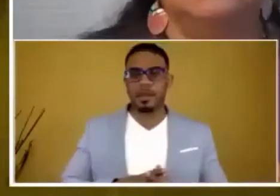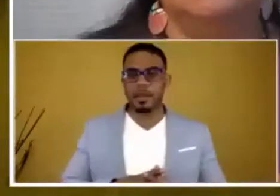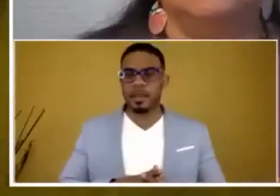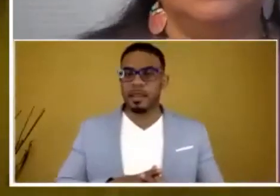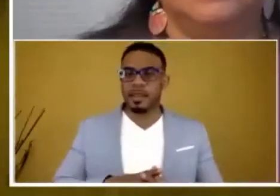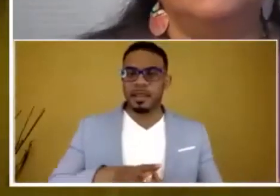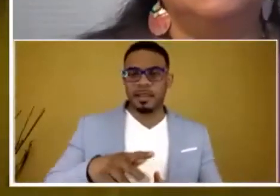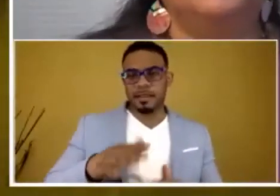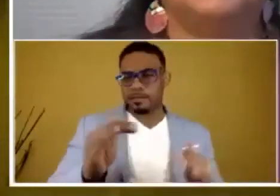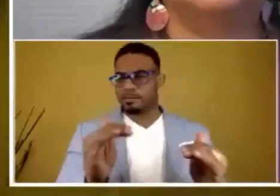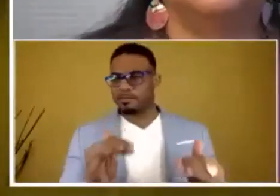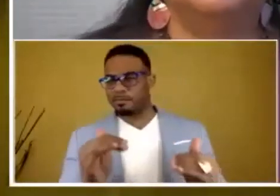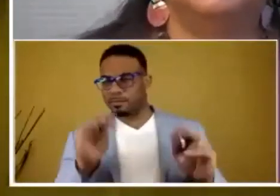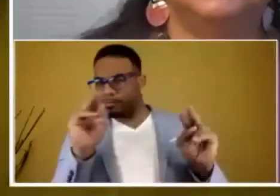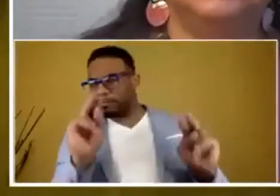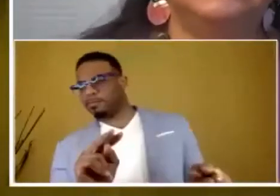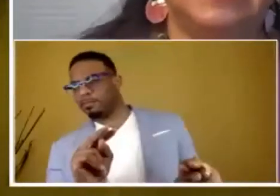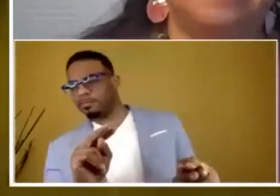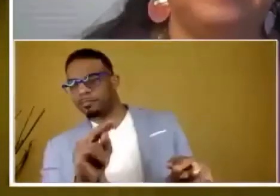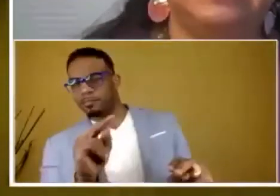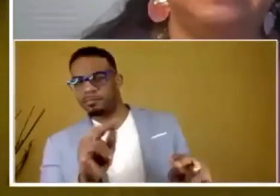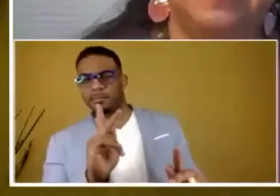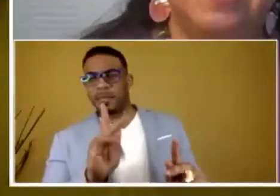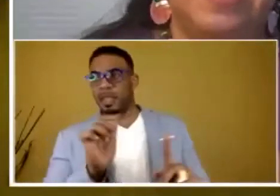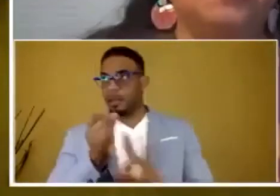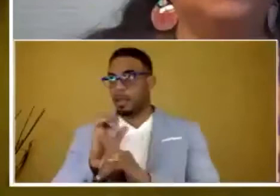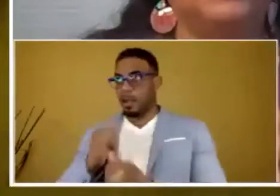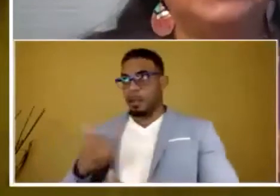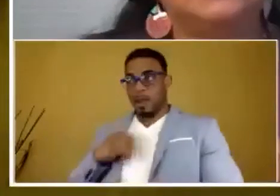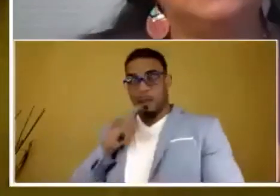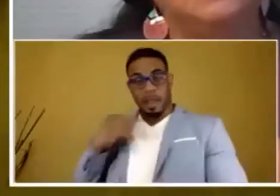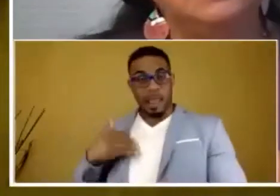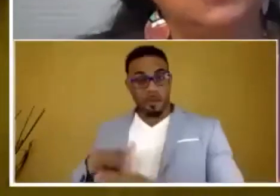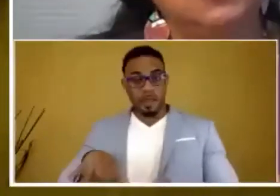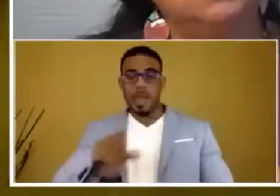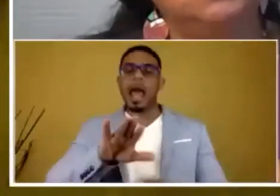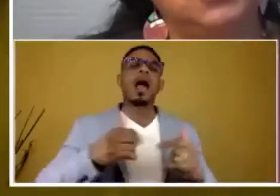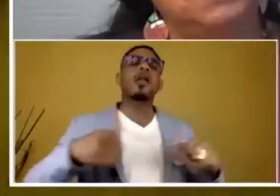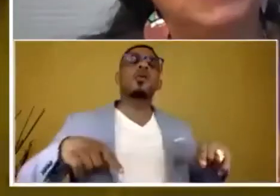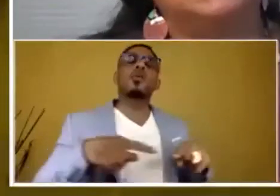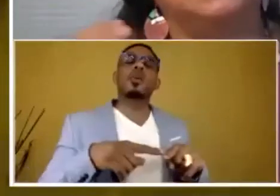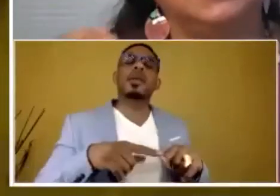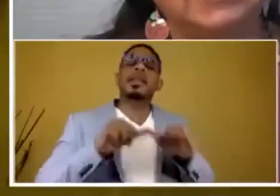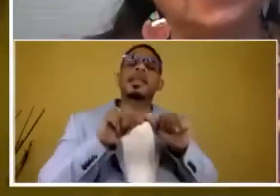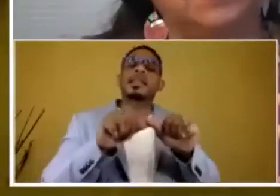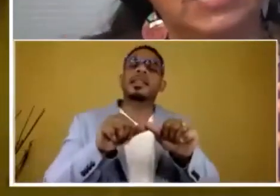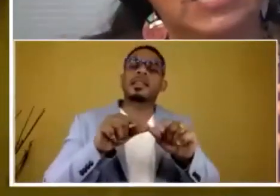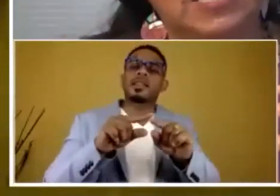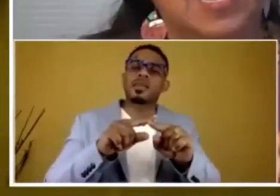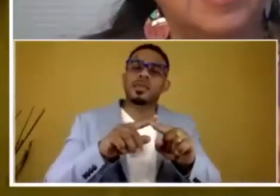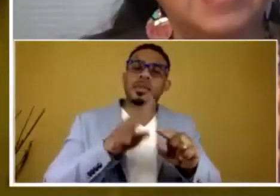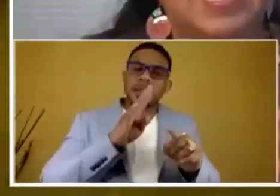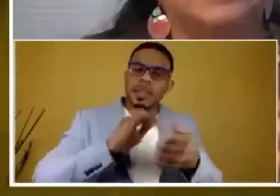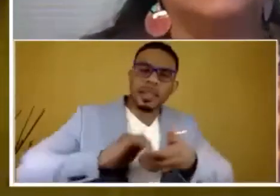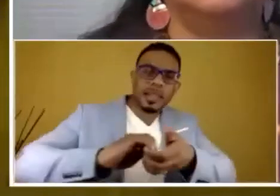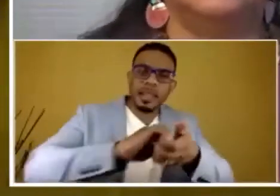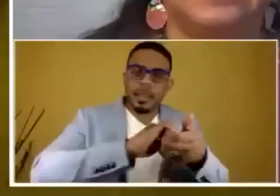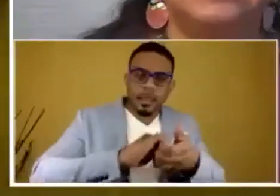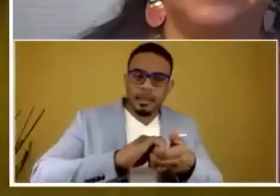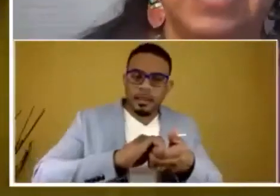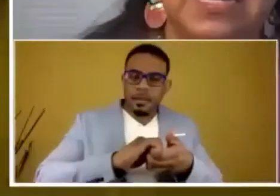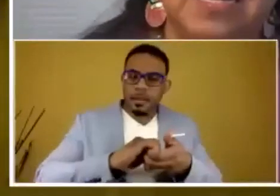people, and the impact that our military was having. How do we continue to speak collectively and